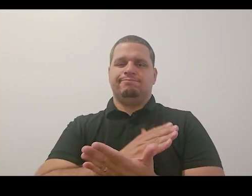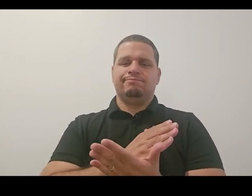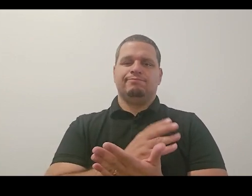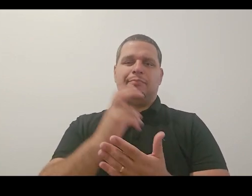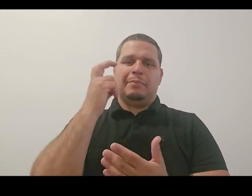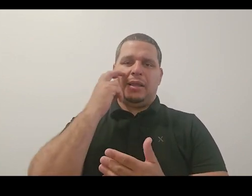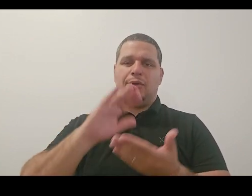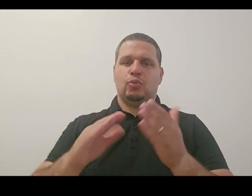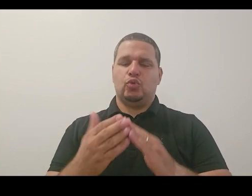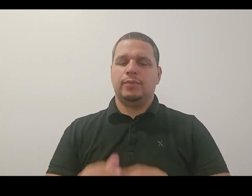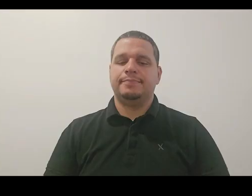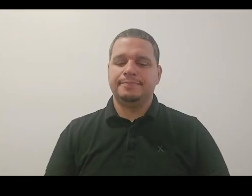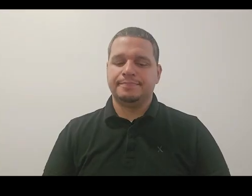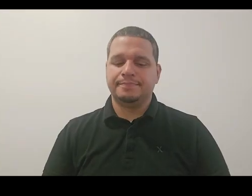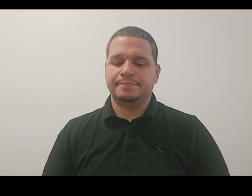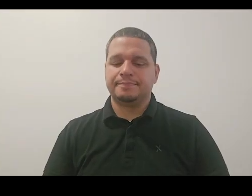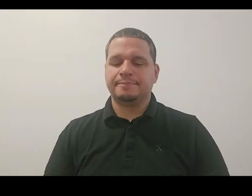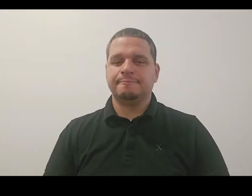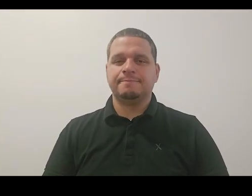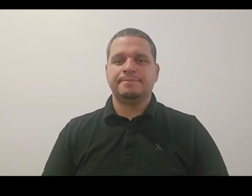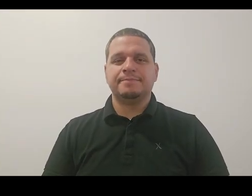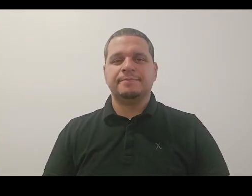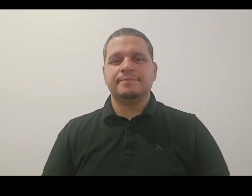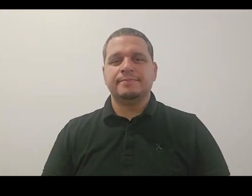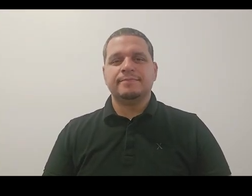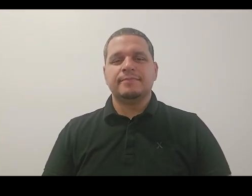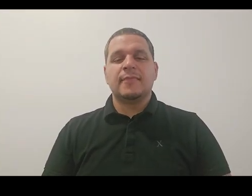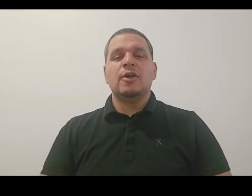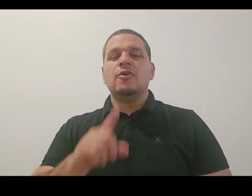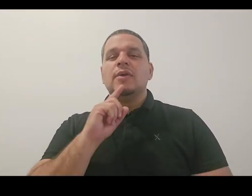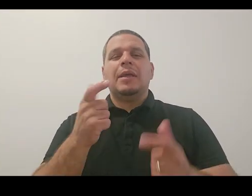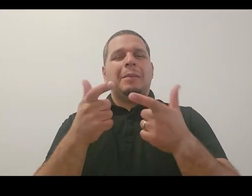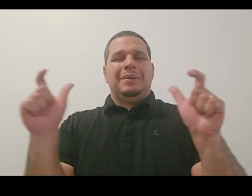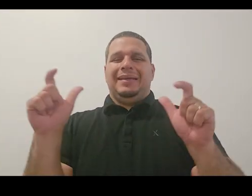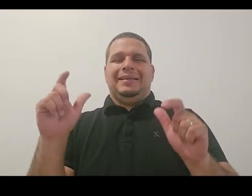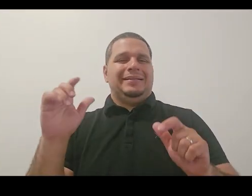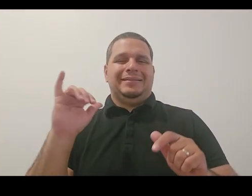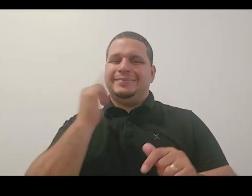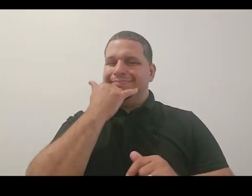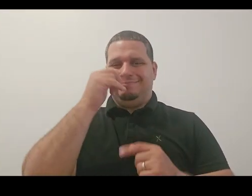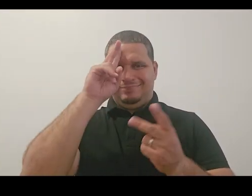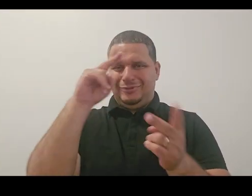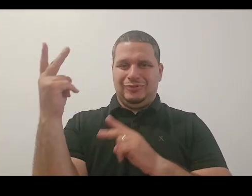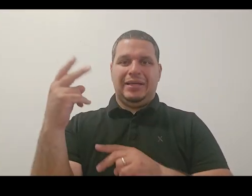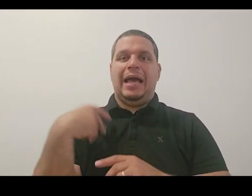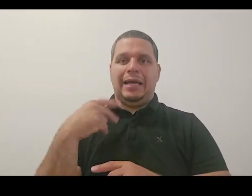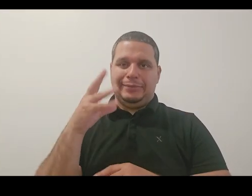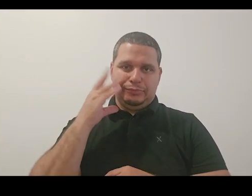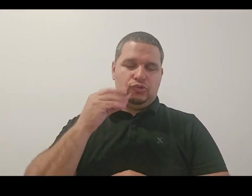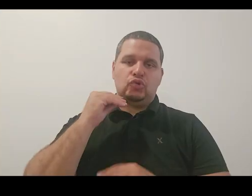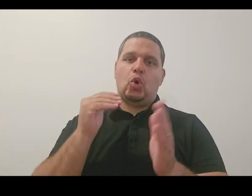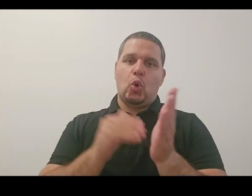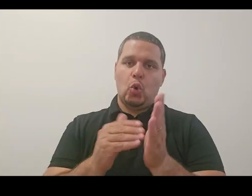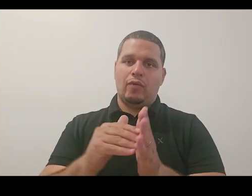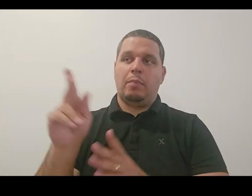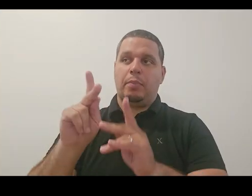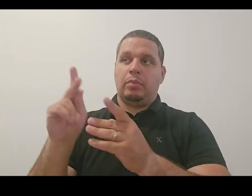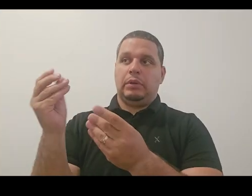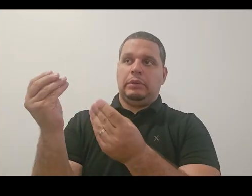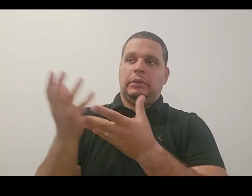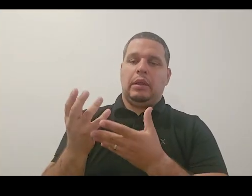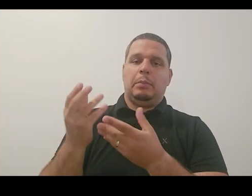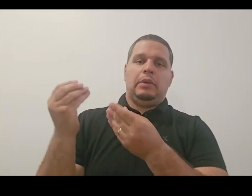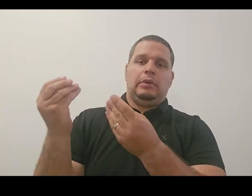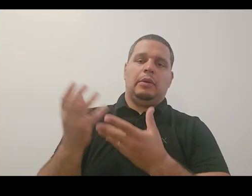of the blind community. So it's the biggest misconception that I go through often is people telling